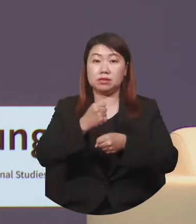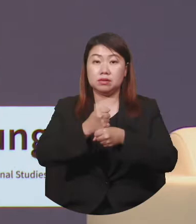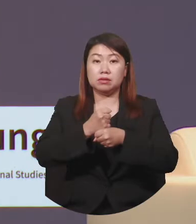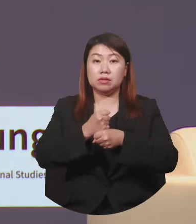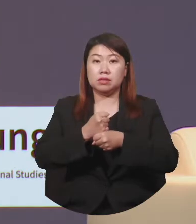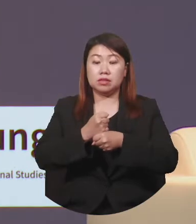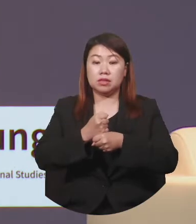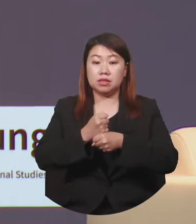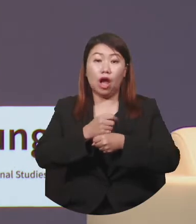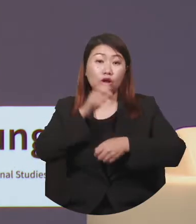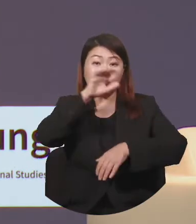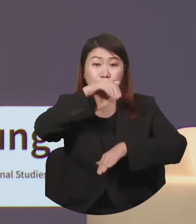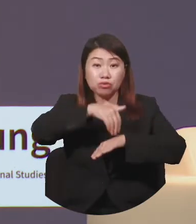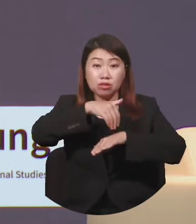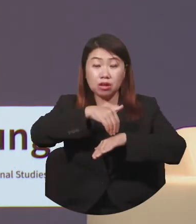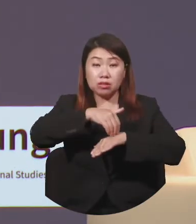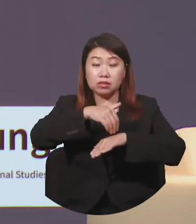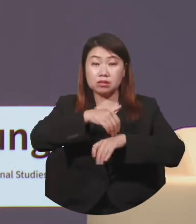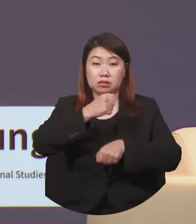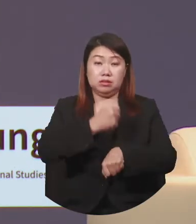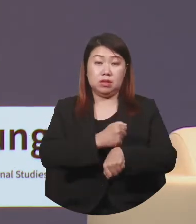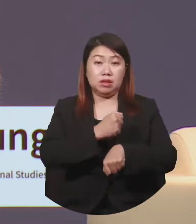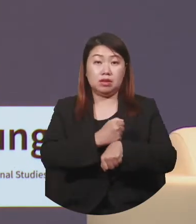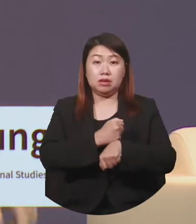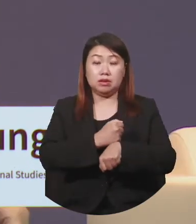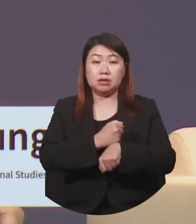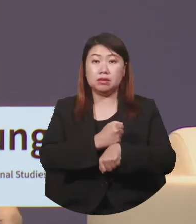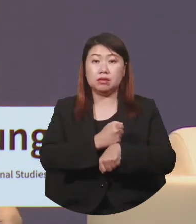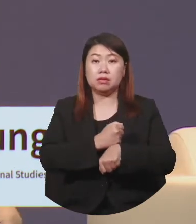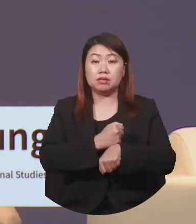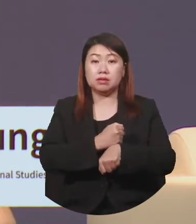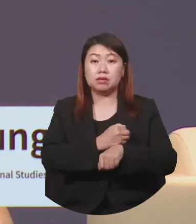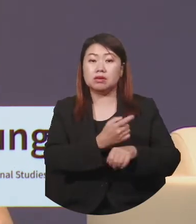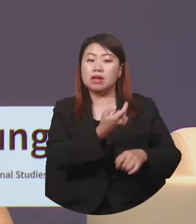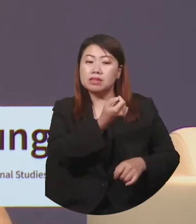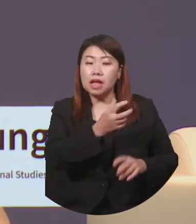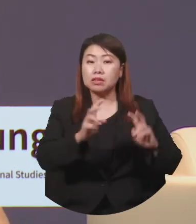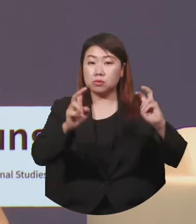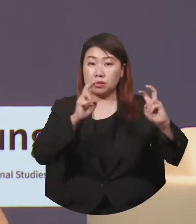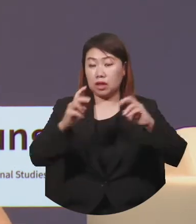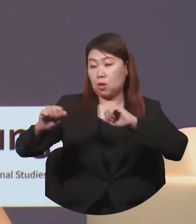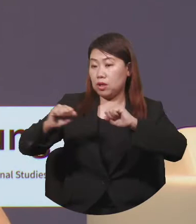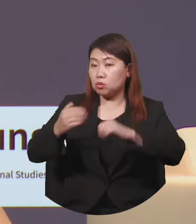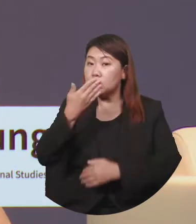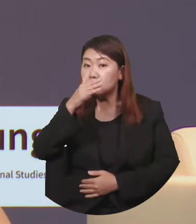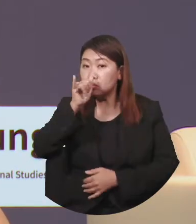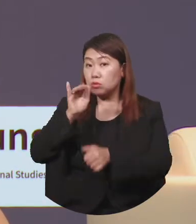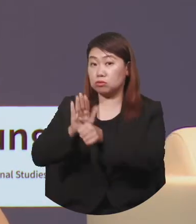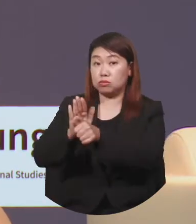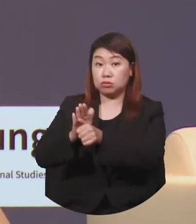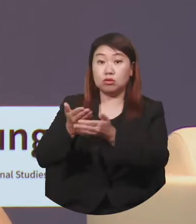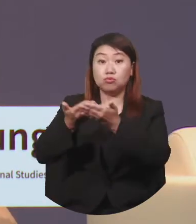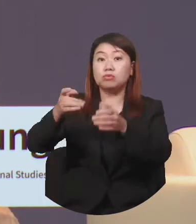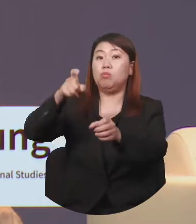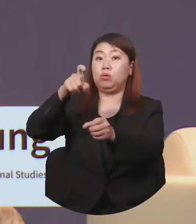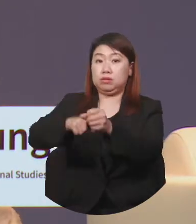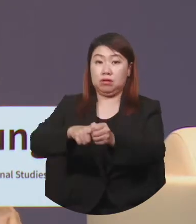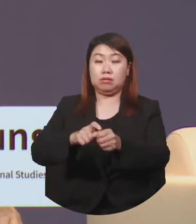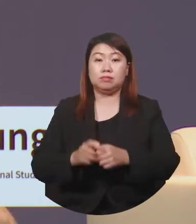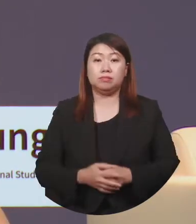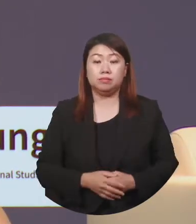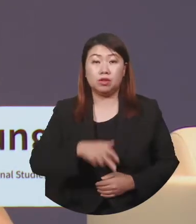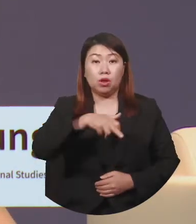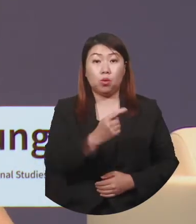well. At the same time, KOICA already partnered with the UNDP by providing $1 million